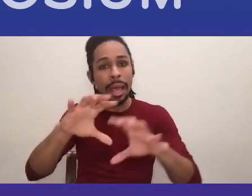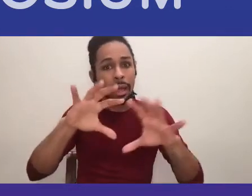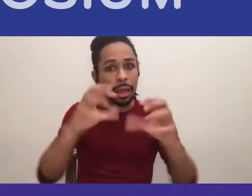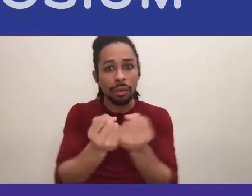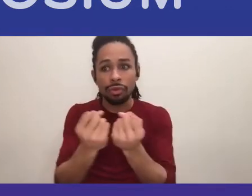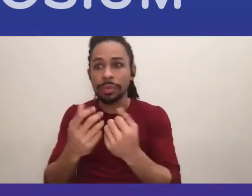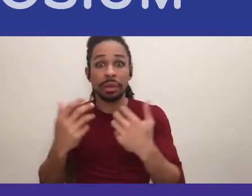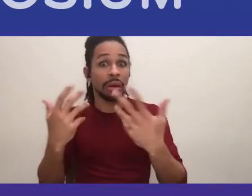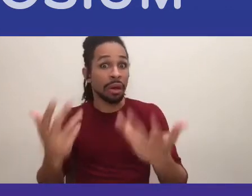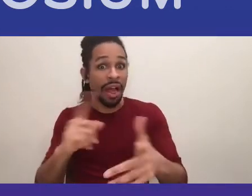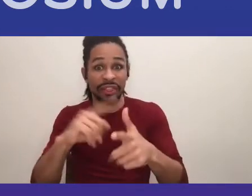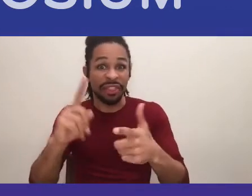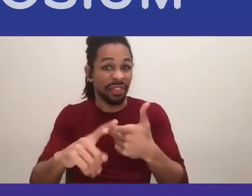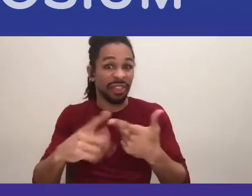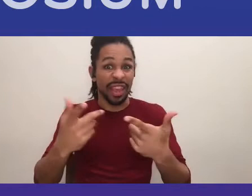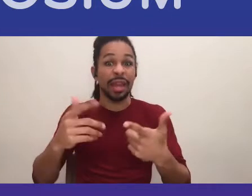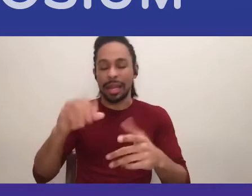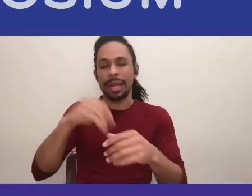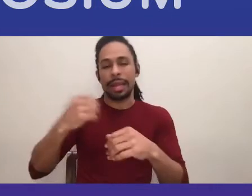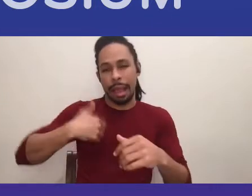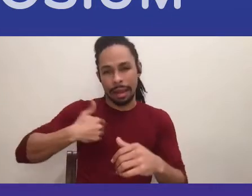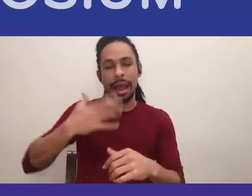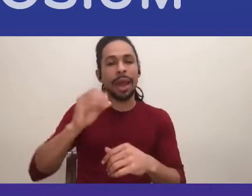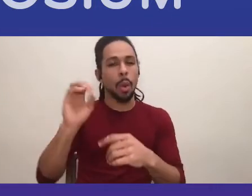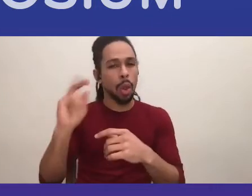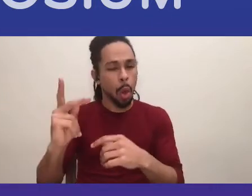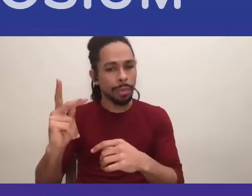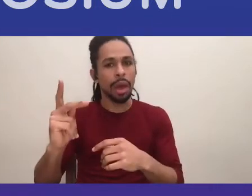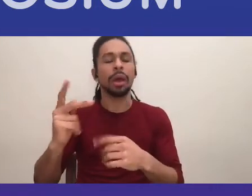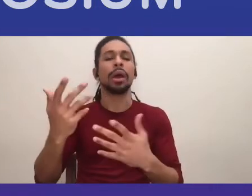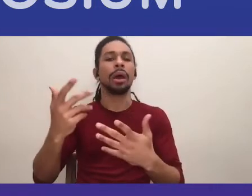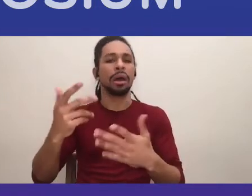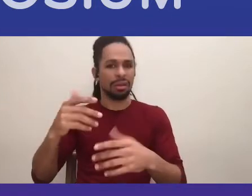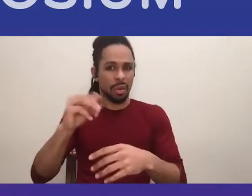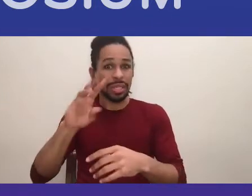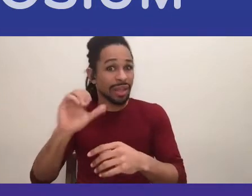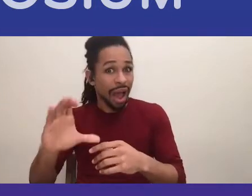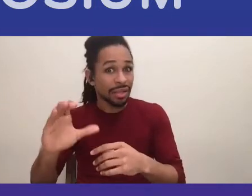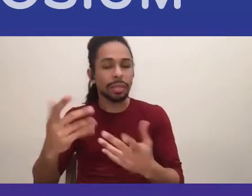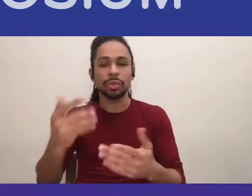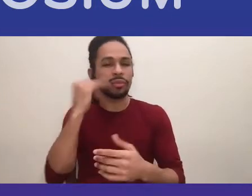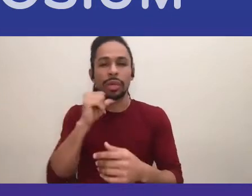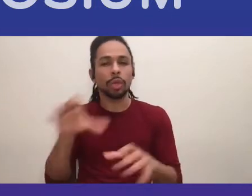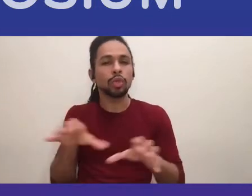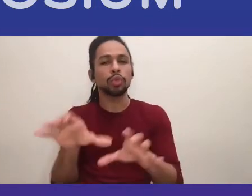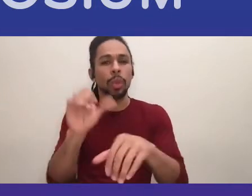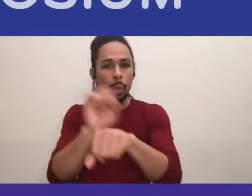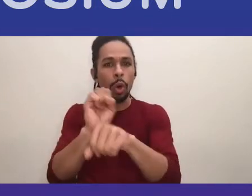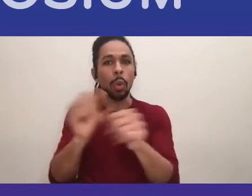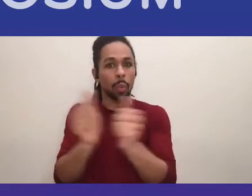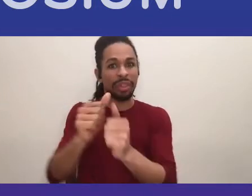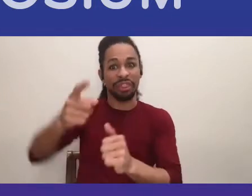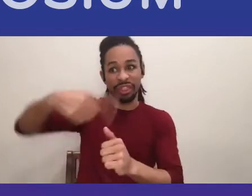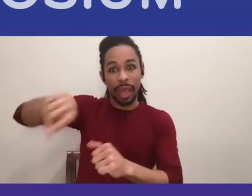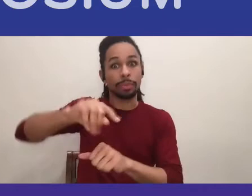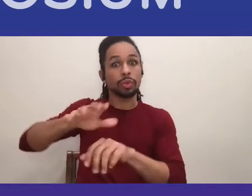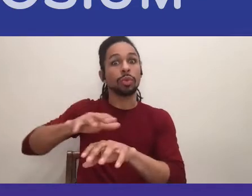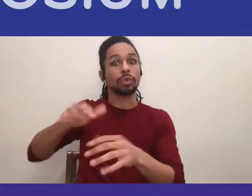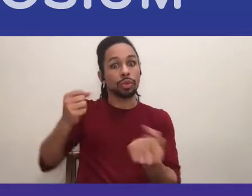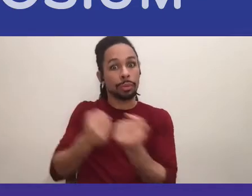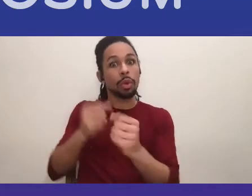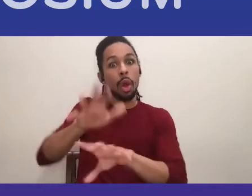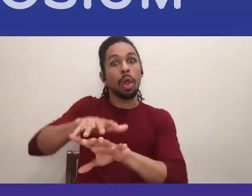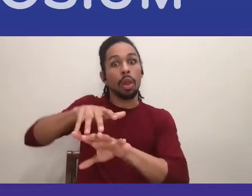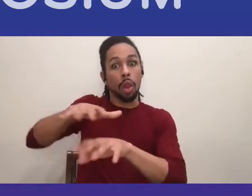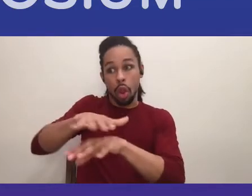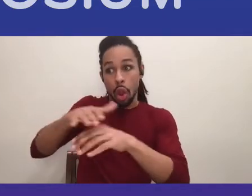Oklahoma, also up in Canada, also relocated to Wisconsin. So if you are not doing work to support local Native communities,